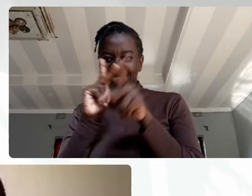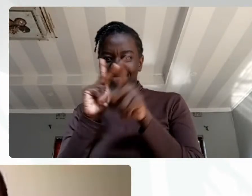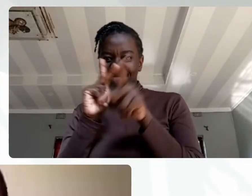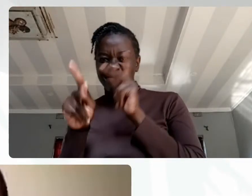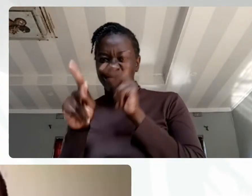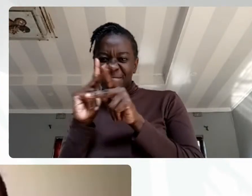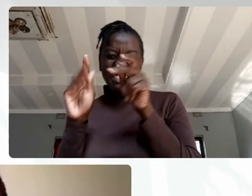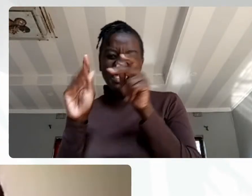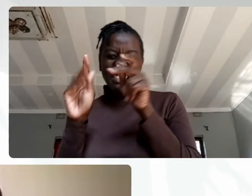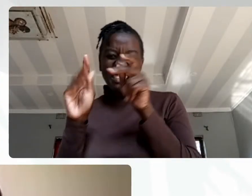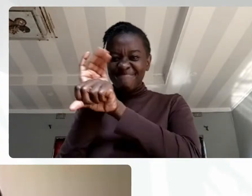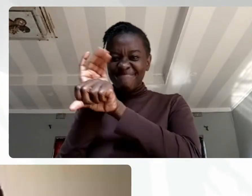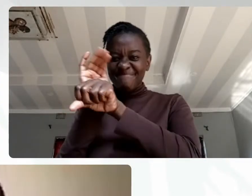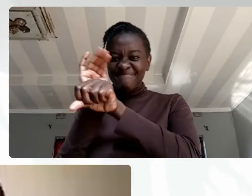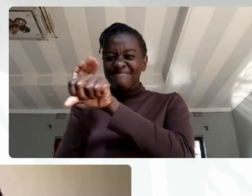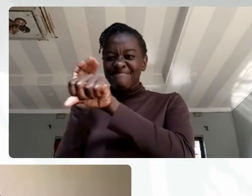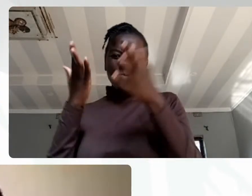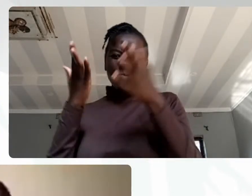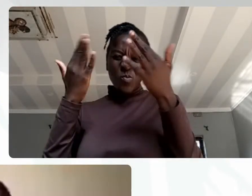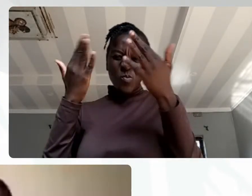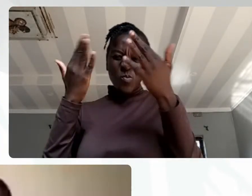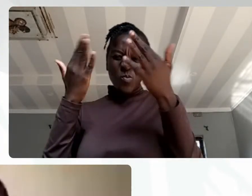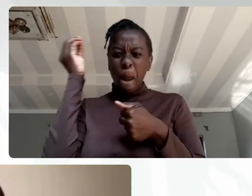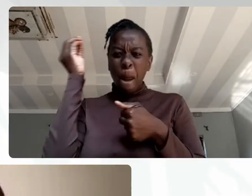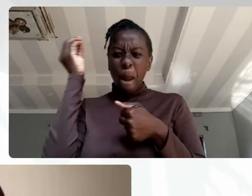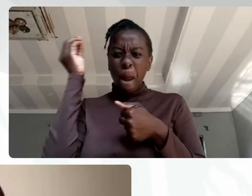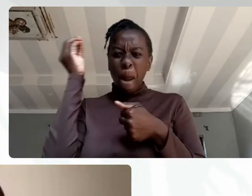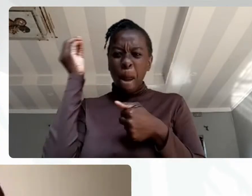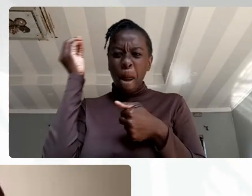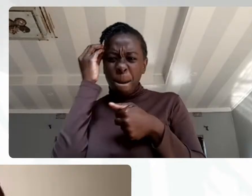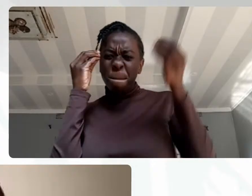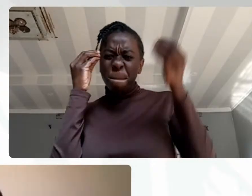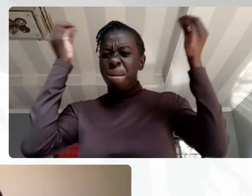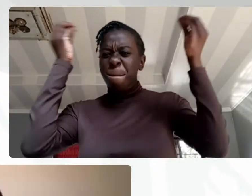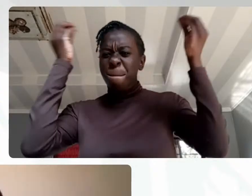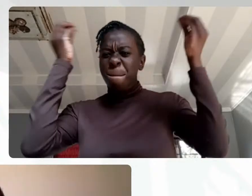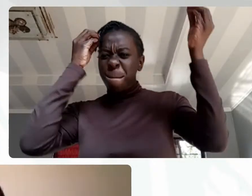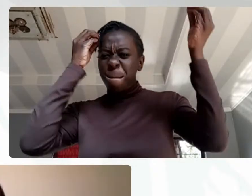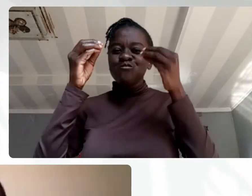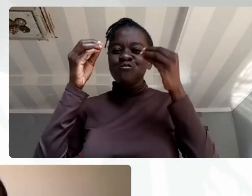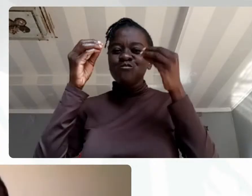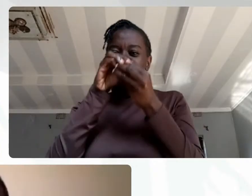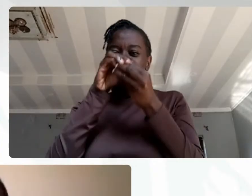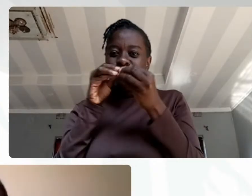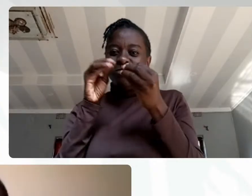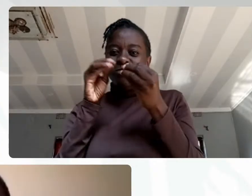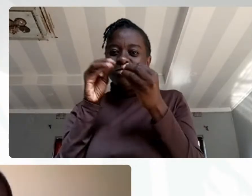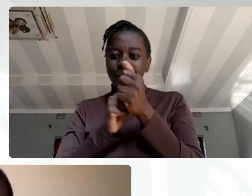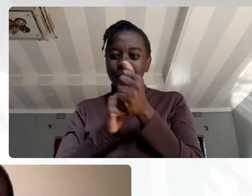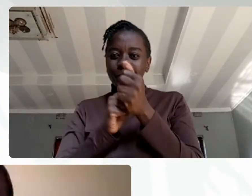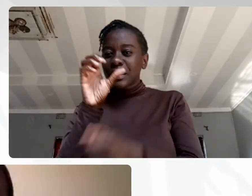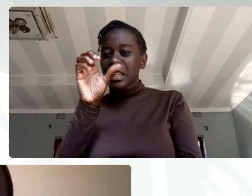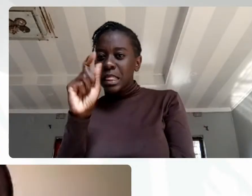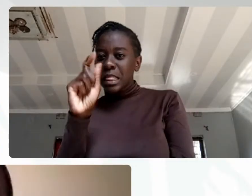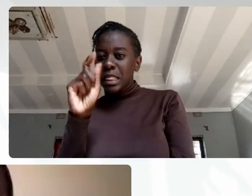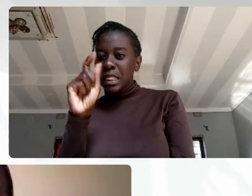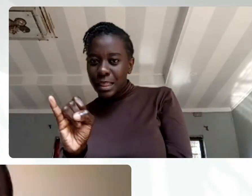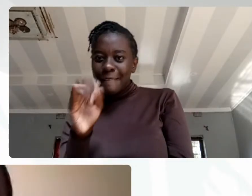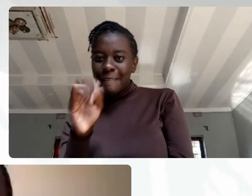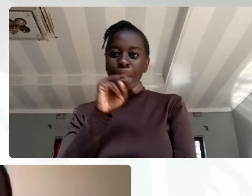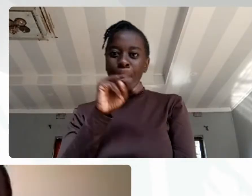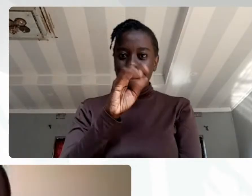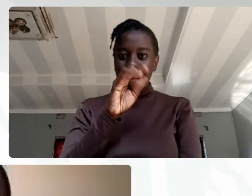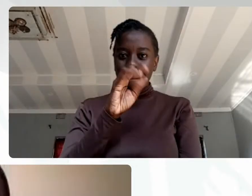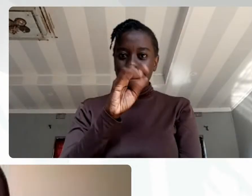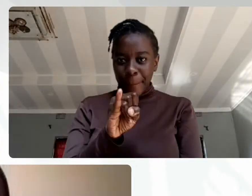an STI or a UTI, and how best they can just identify the two. So I have another comment here, Doc, and it